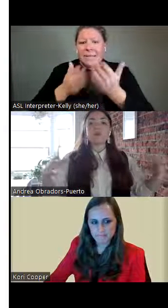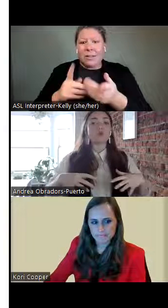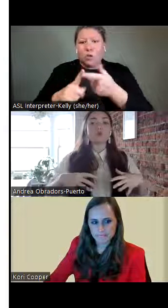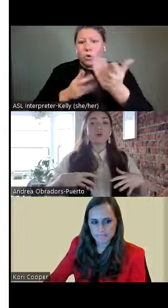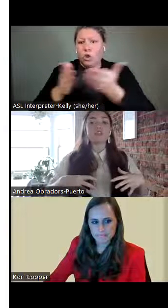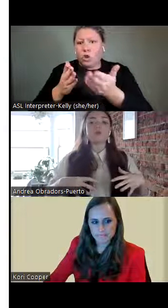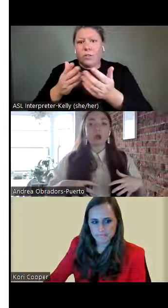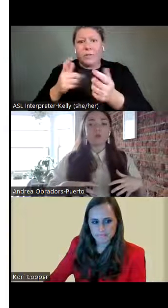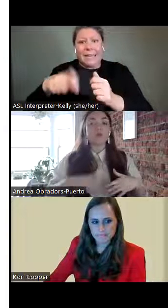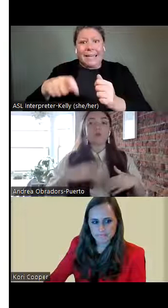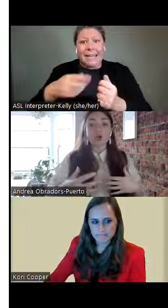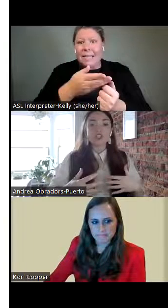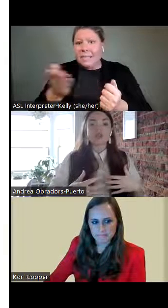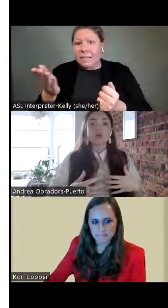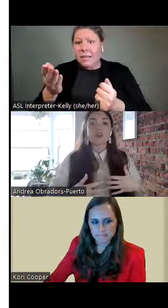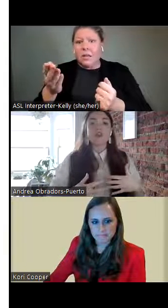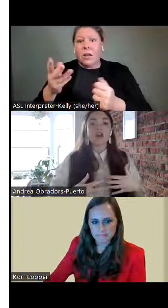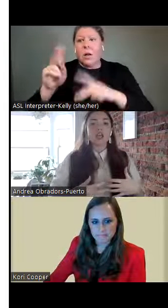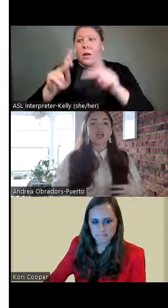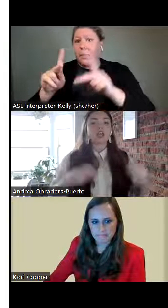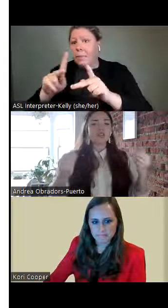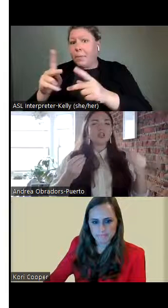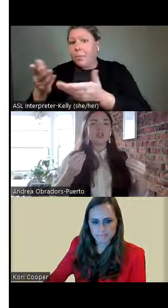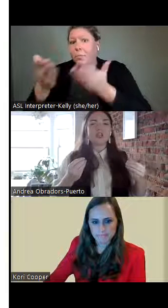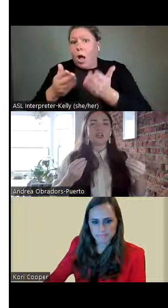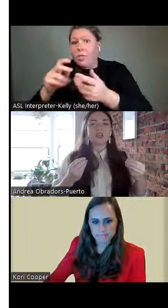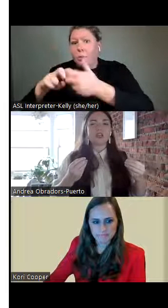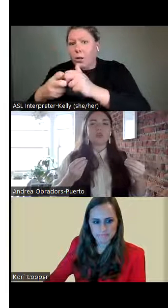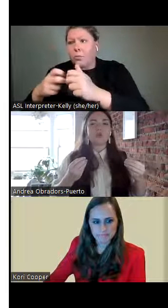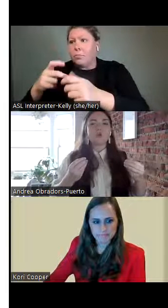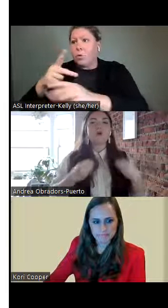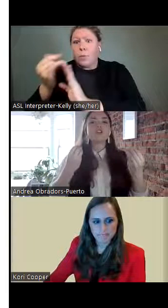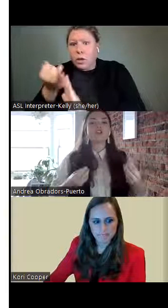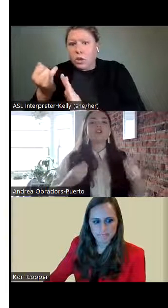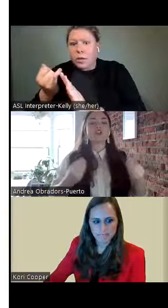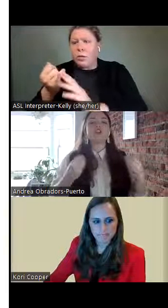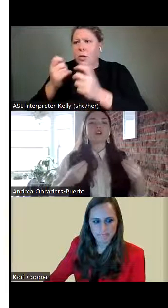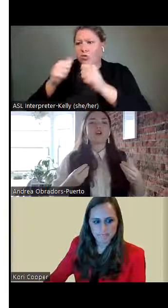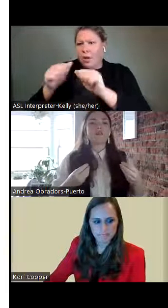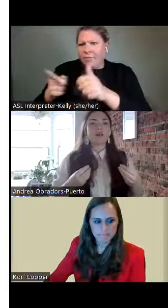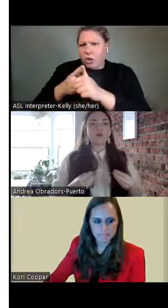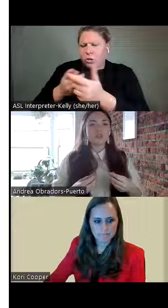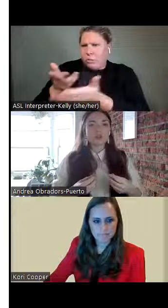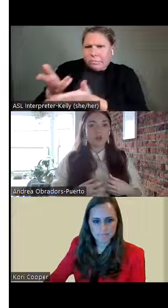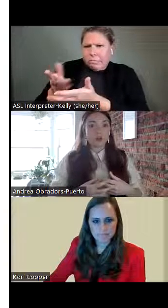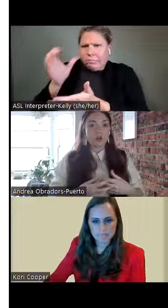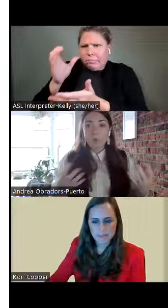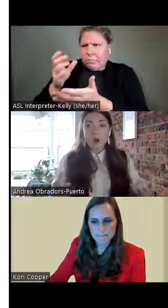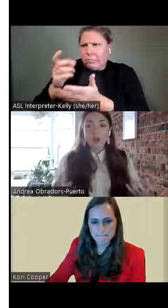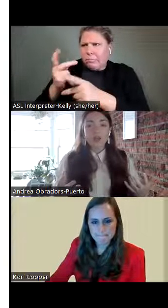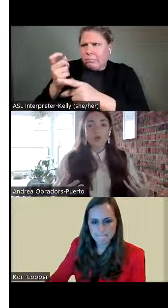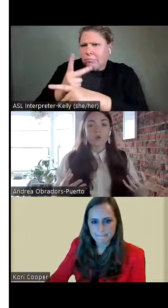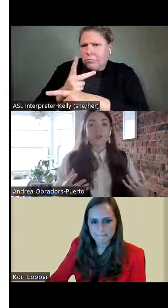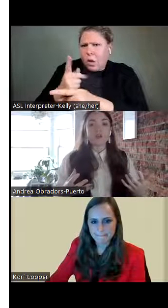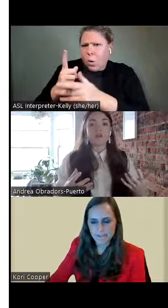the people who brought this problem or project where they are, and truly understanding what are they trying to solve, and most important,